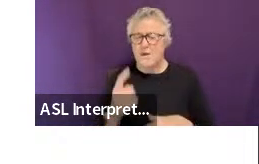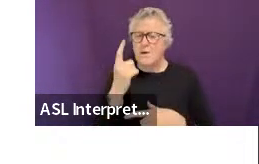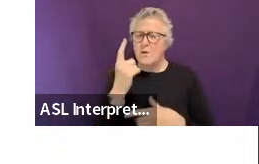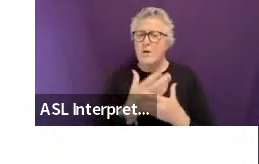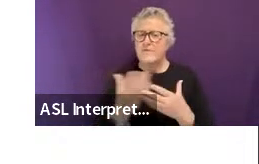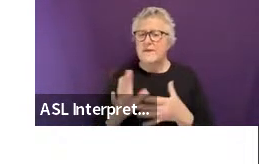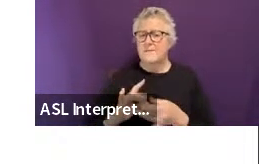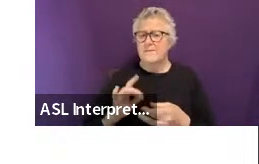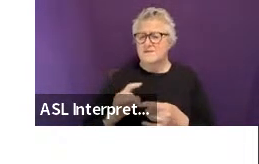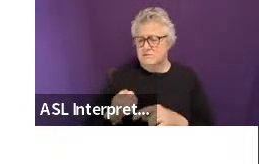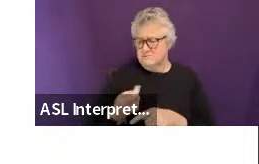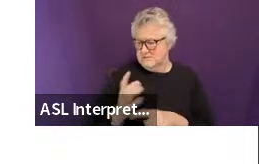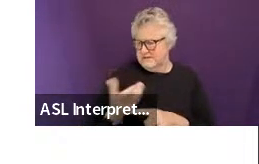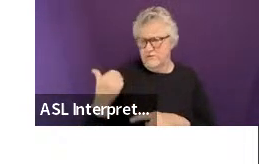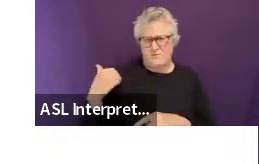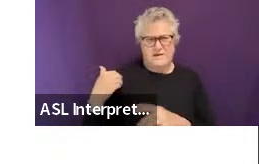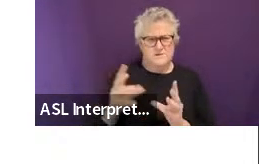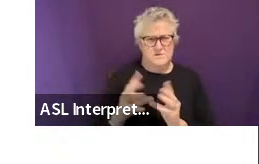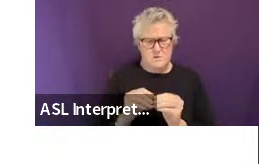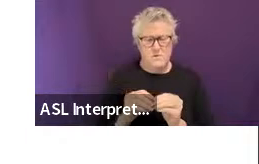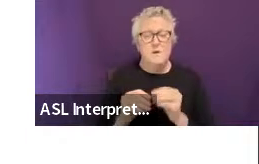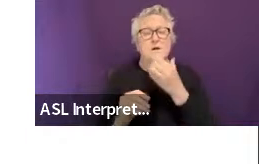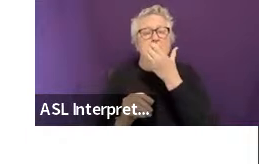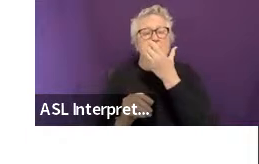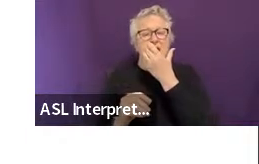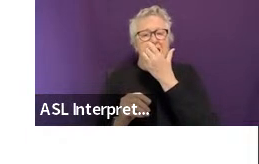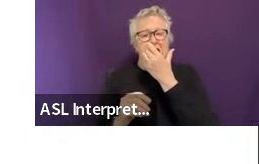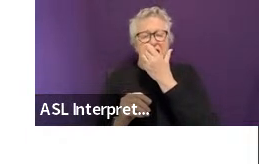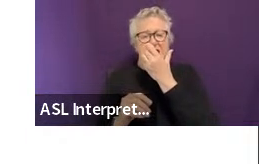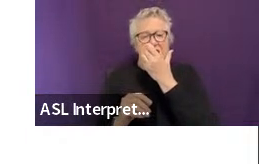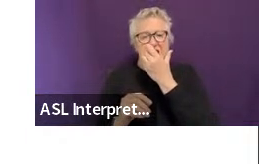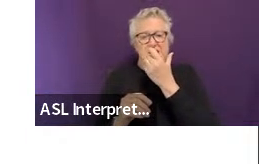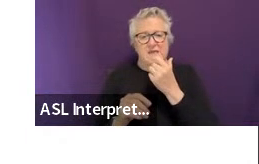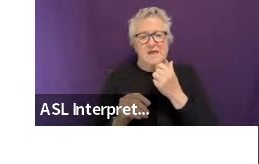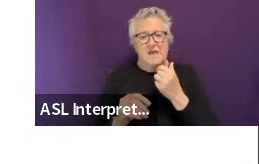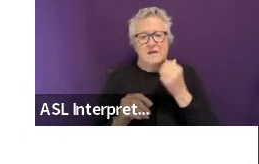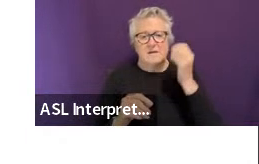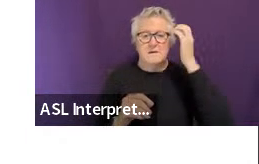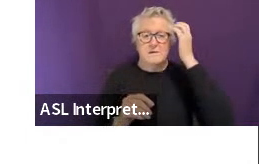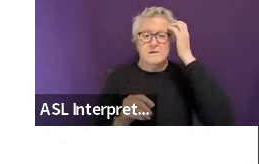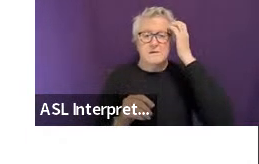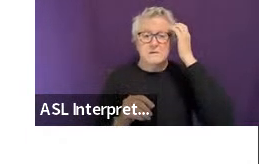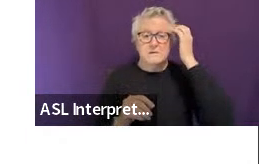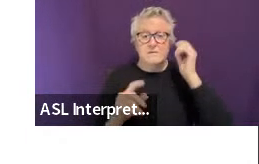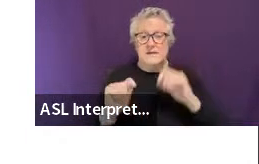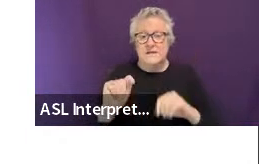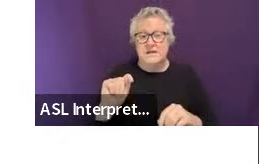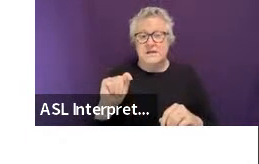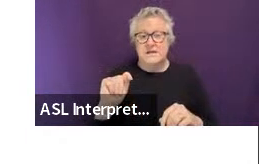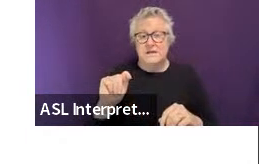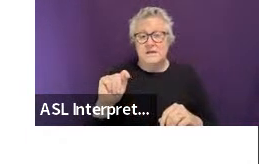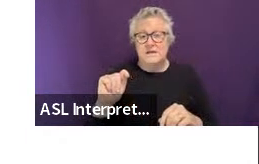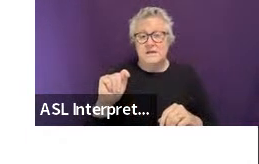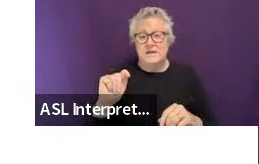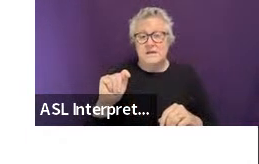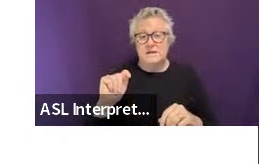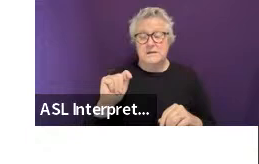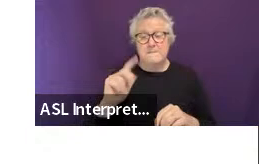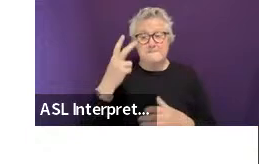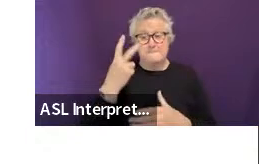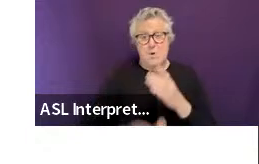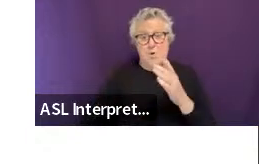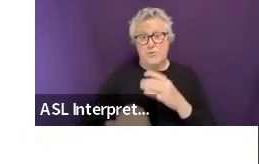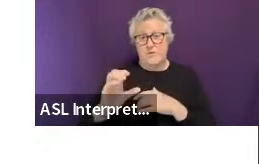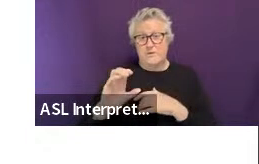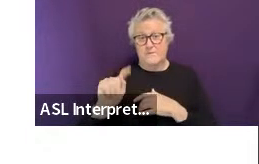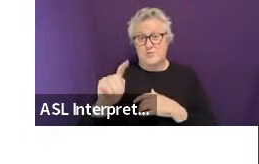that the transfers from other transit vehicles are the highest mode of access for all representative transit investments. That's just a nod to both of our transit partners